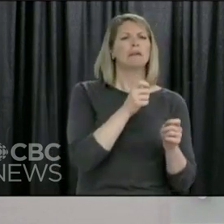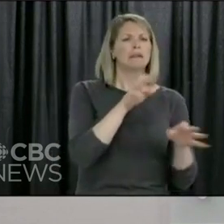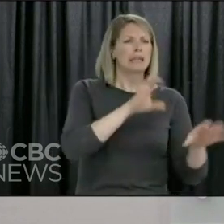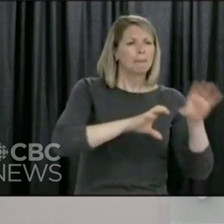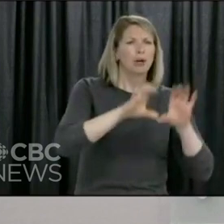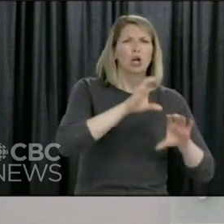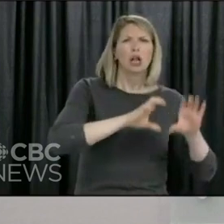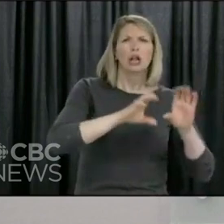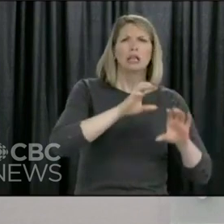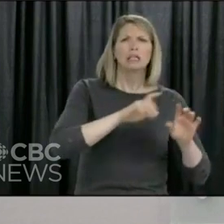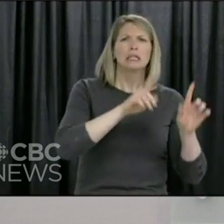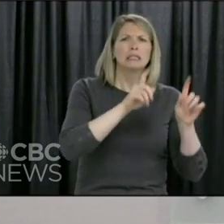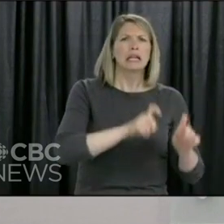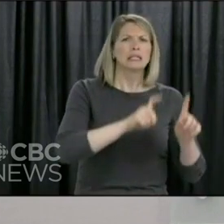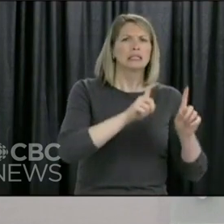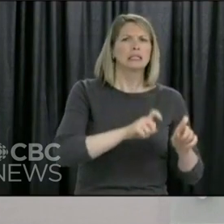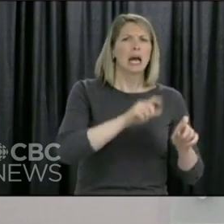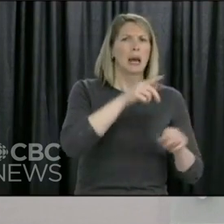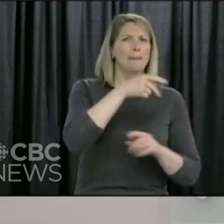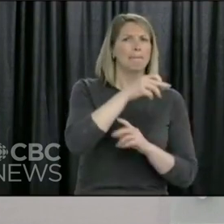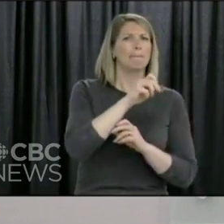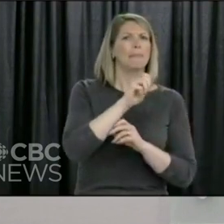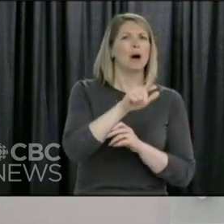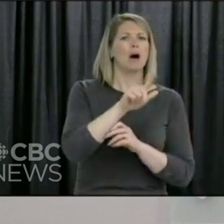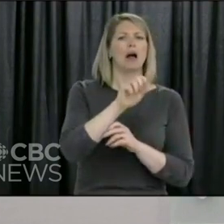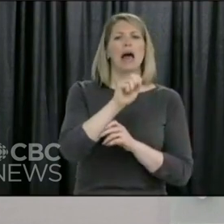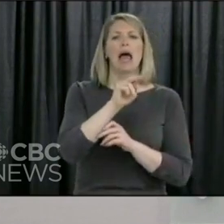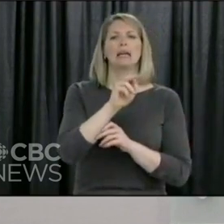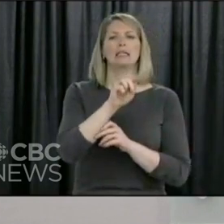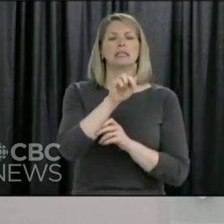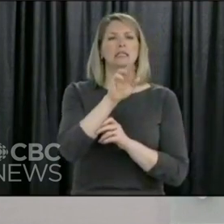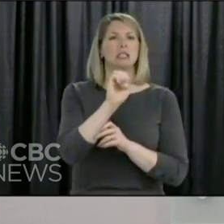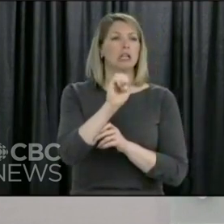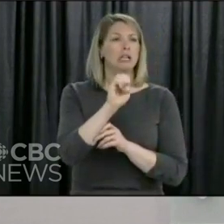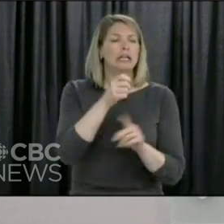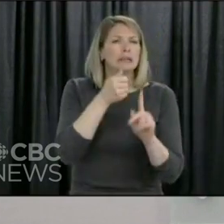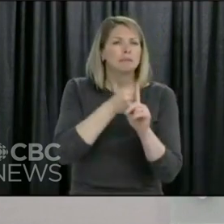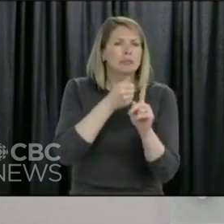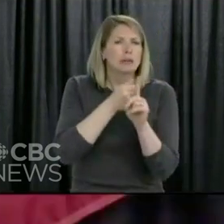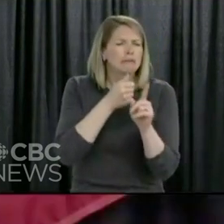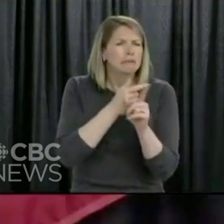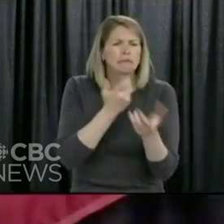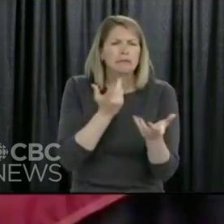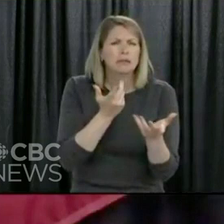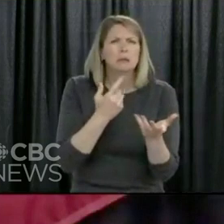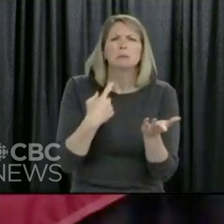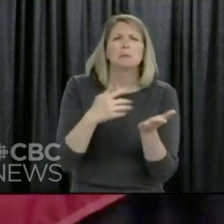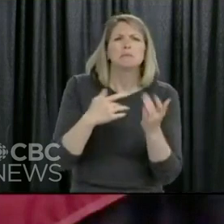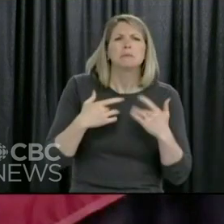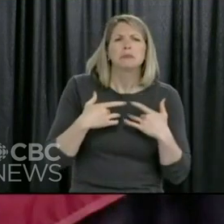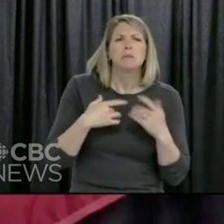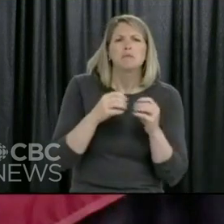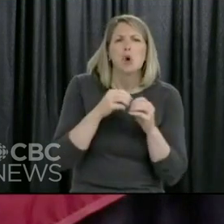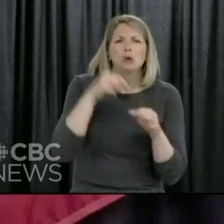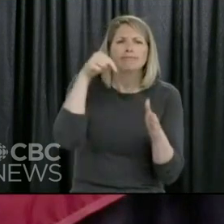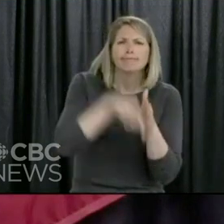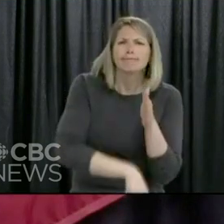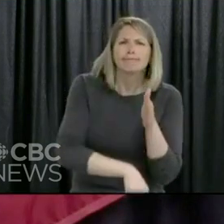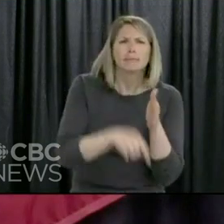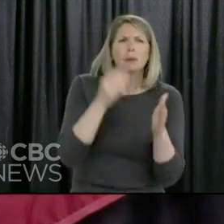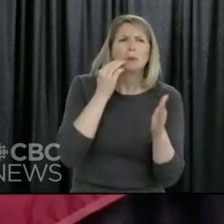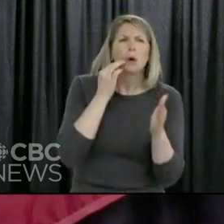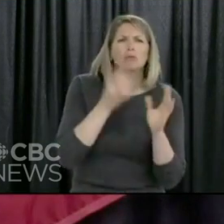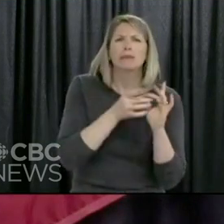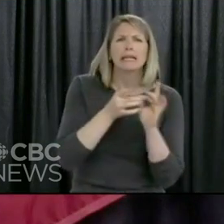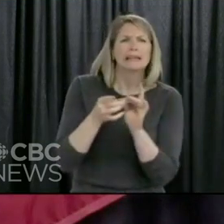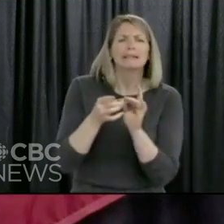wondering, has the government been in talks with Mr. Antle on this service? I haven't been in talk with him. I don't know if anyone with public health would have been.